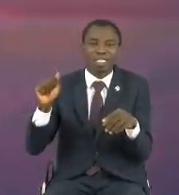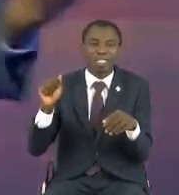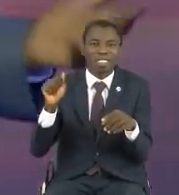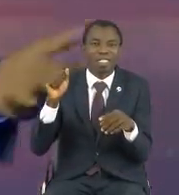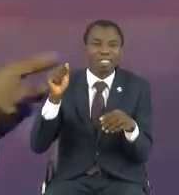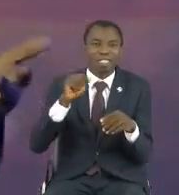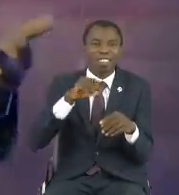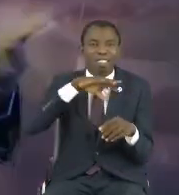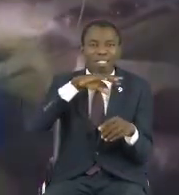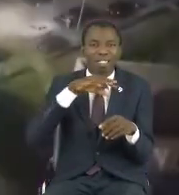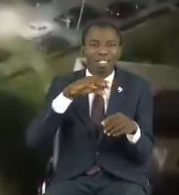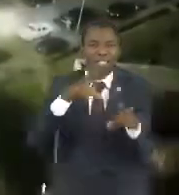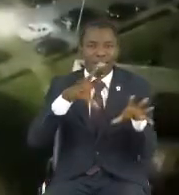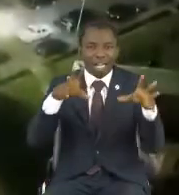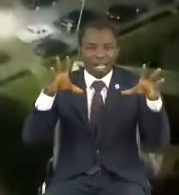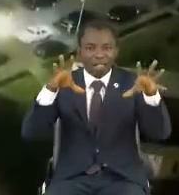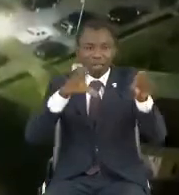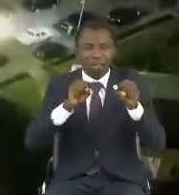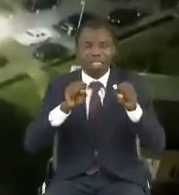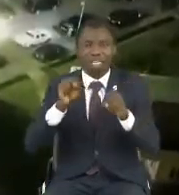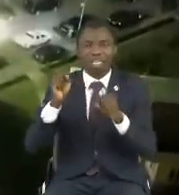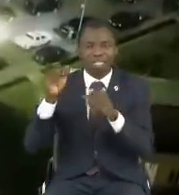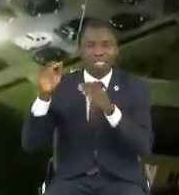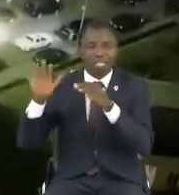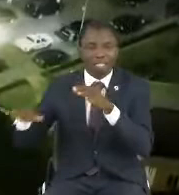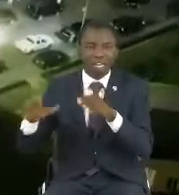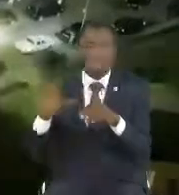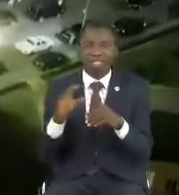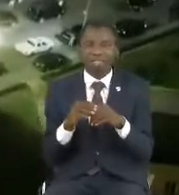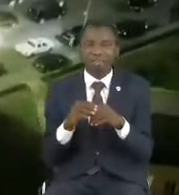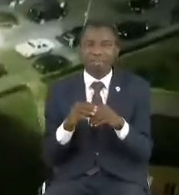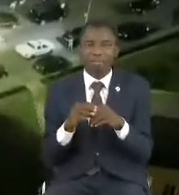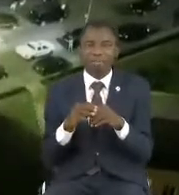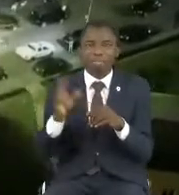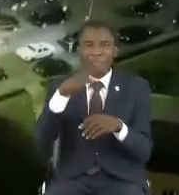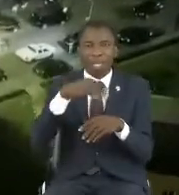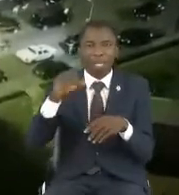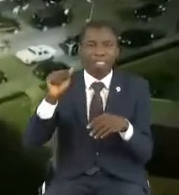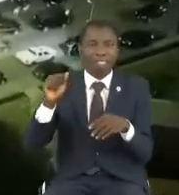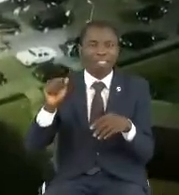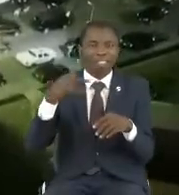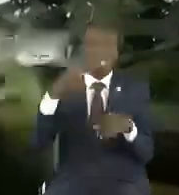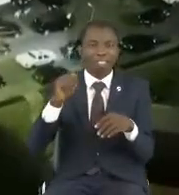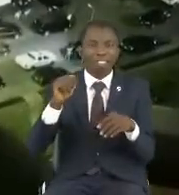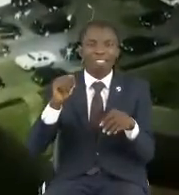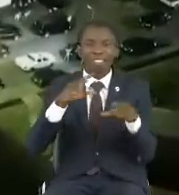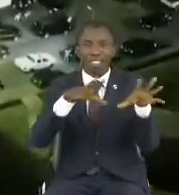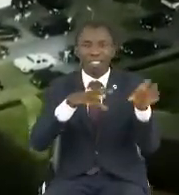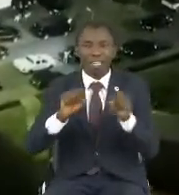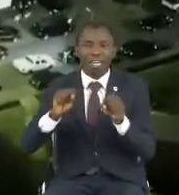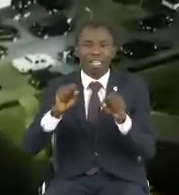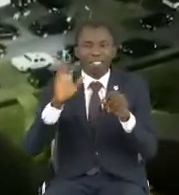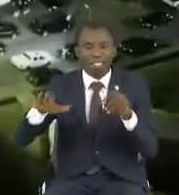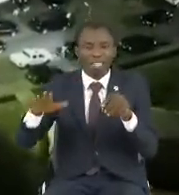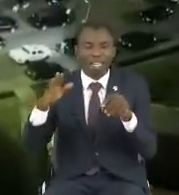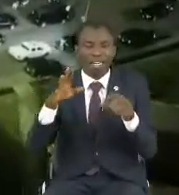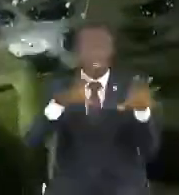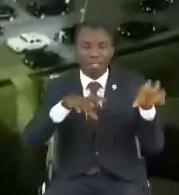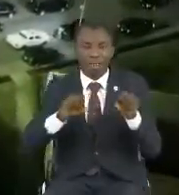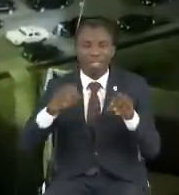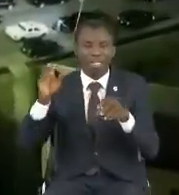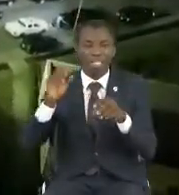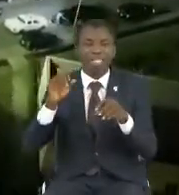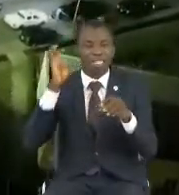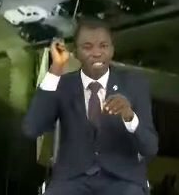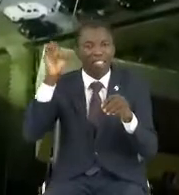a child under the bridge. I'm a child, I worth nothing. No, she's